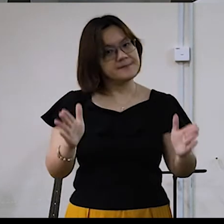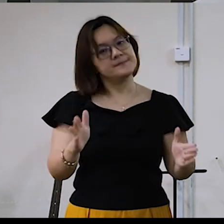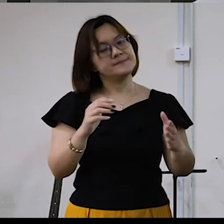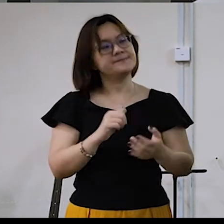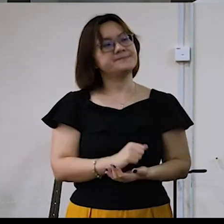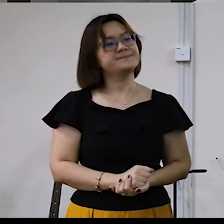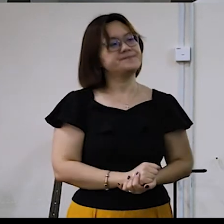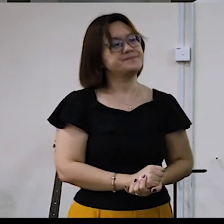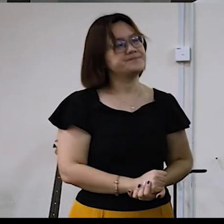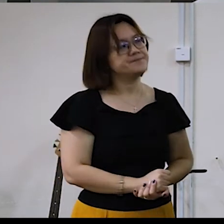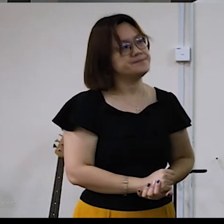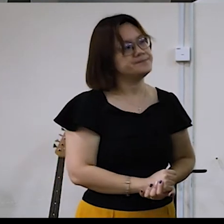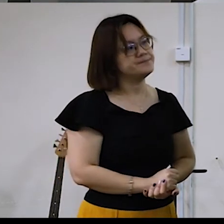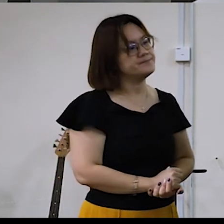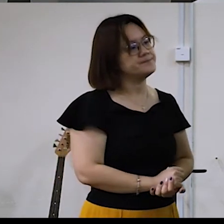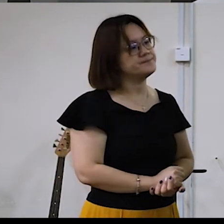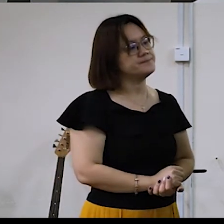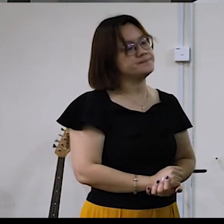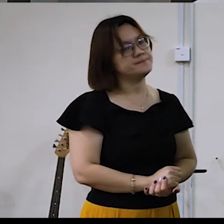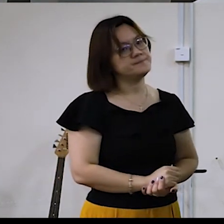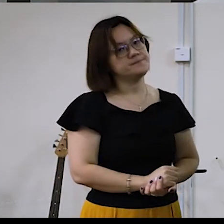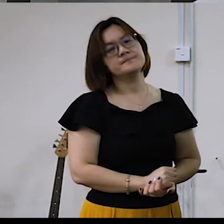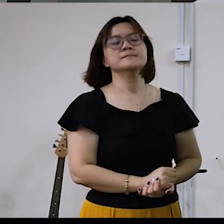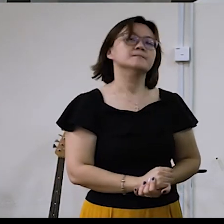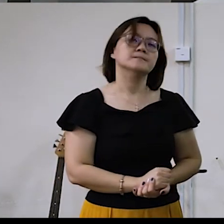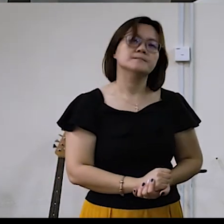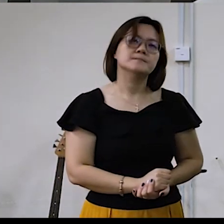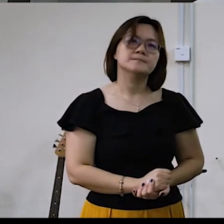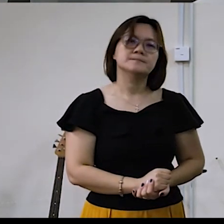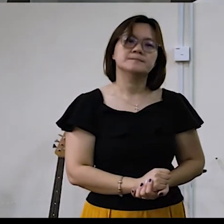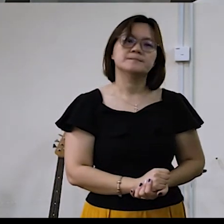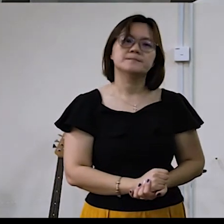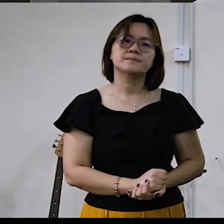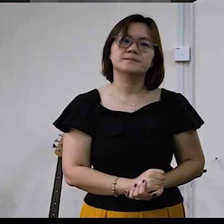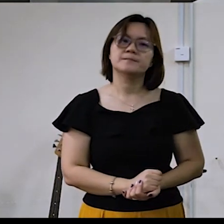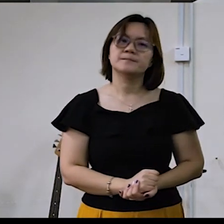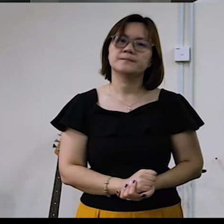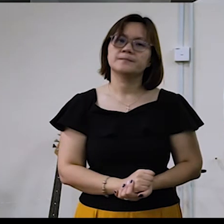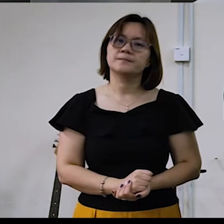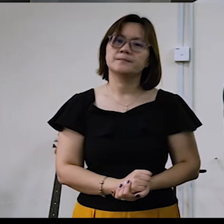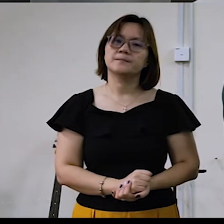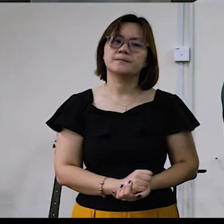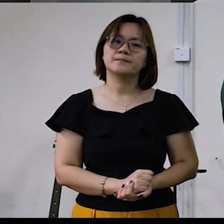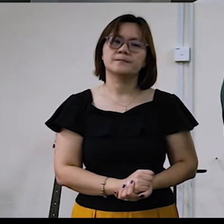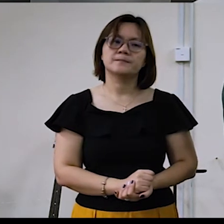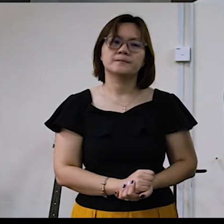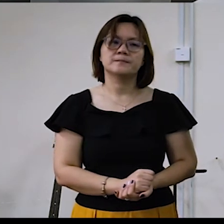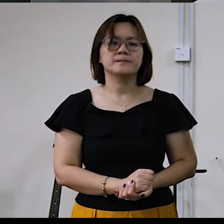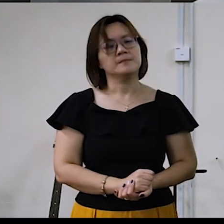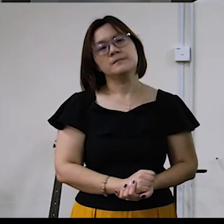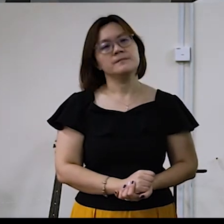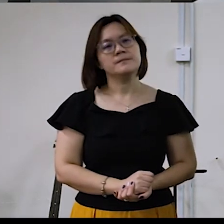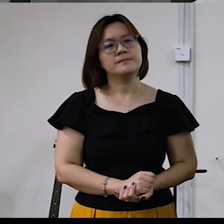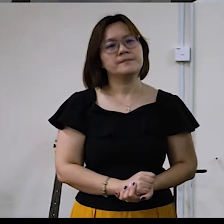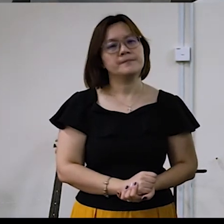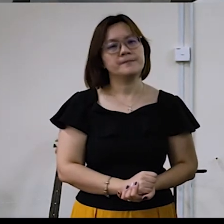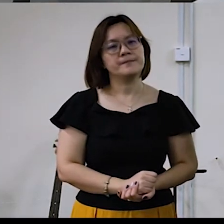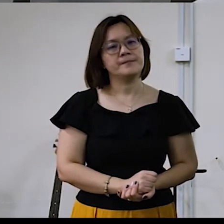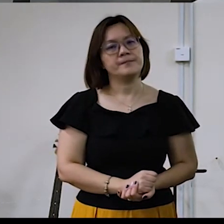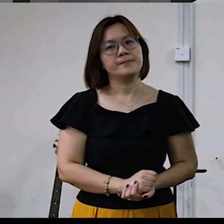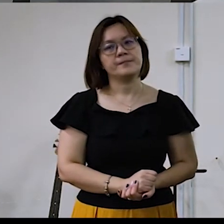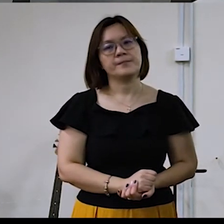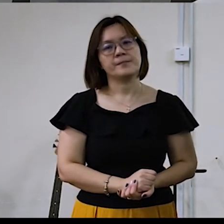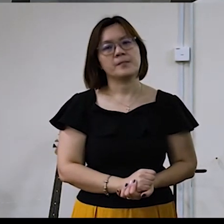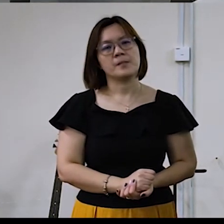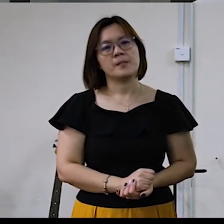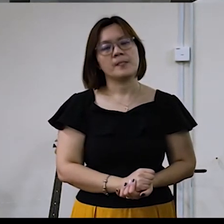Verse 3, to whom he also presented himself alive after his suffering by many infallible proofs, being seen by